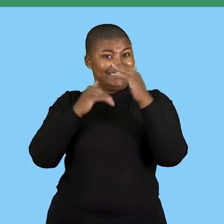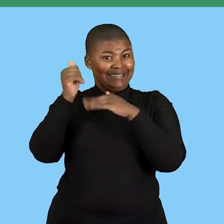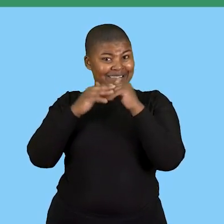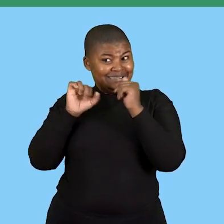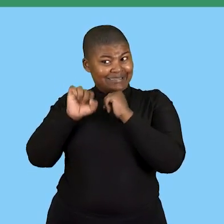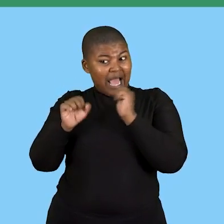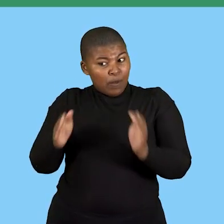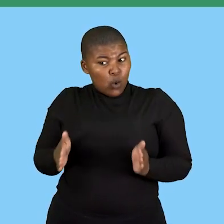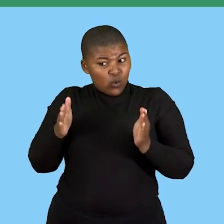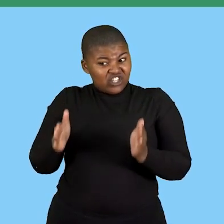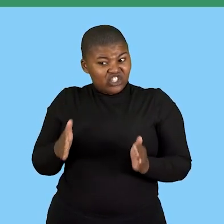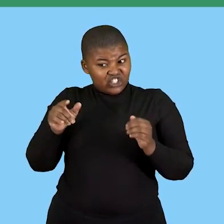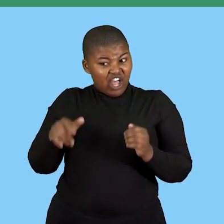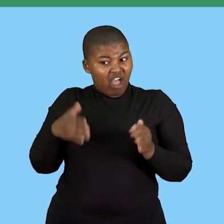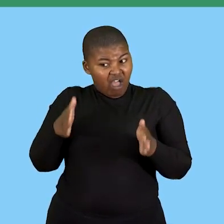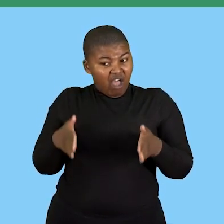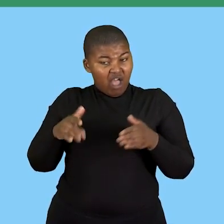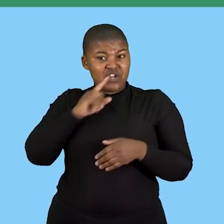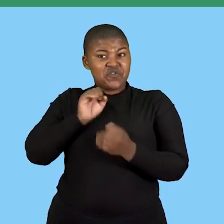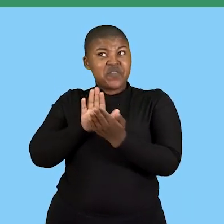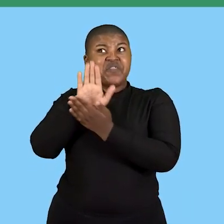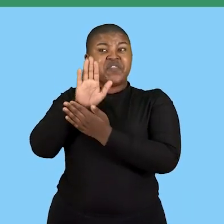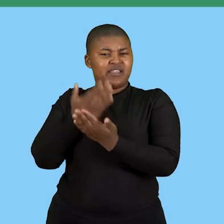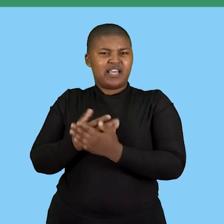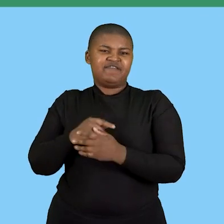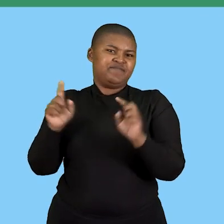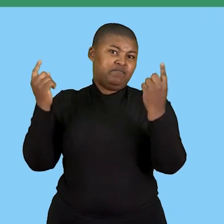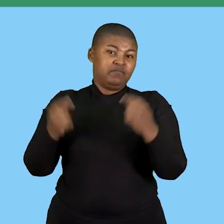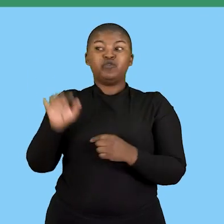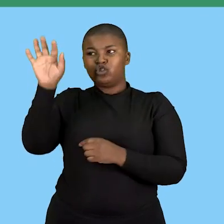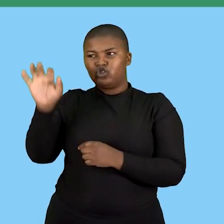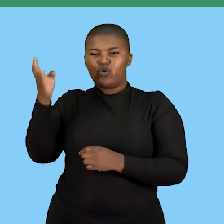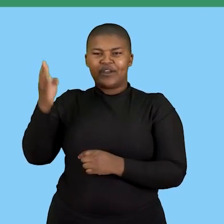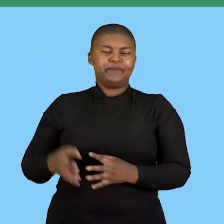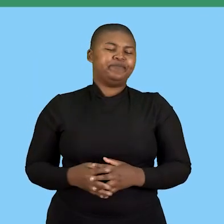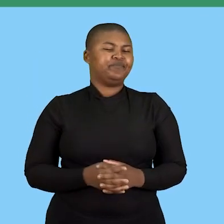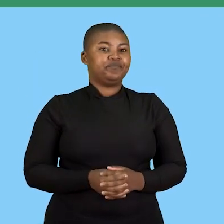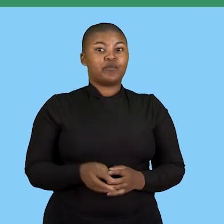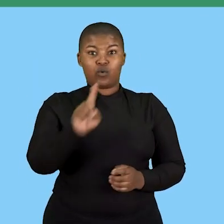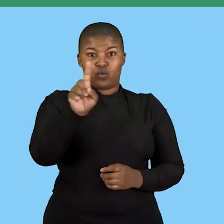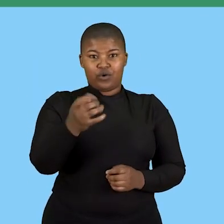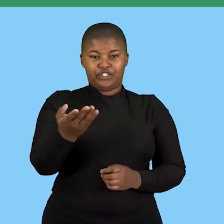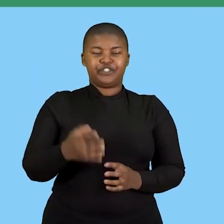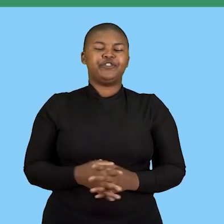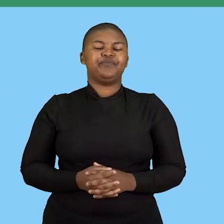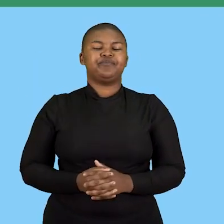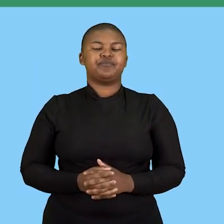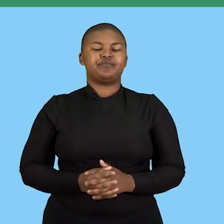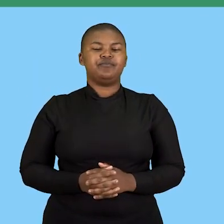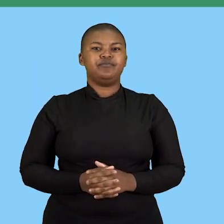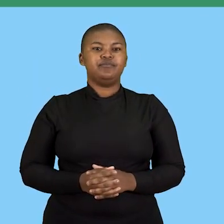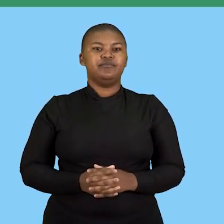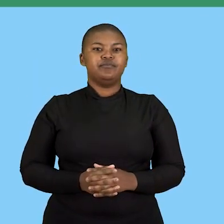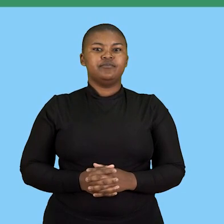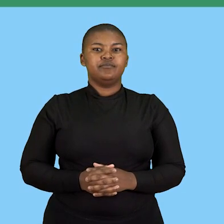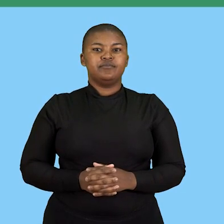facilities for people who use wheelchairs. Now, that is your scenario over there. Now, the question requires